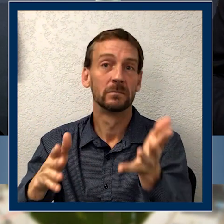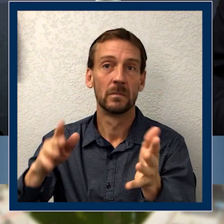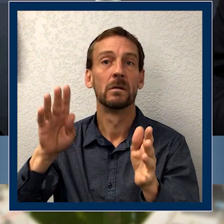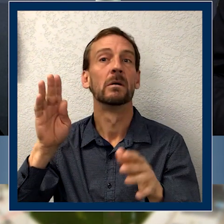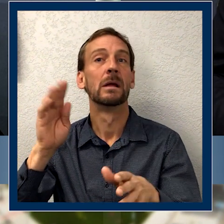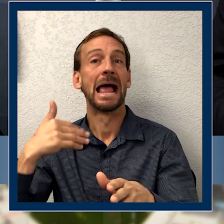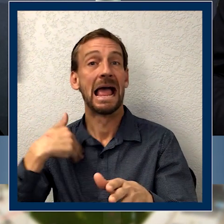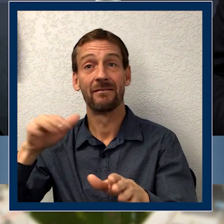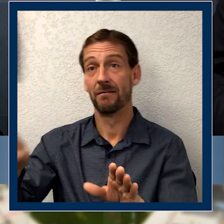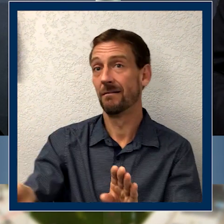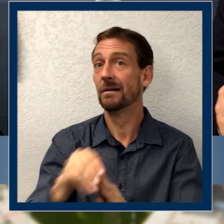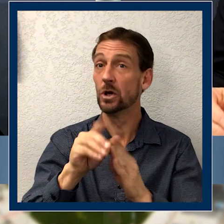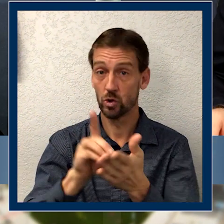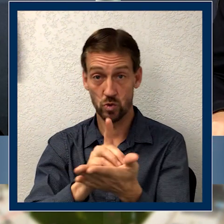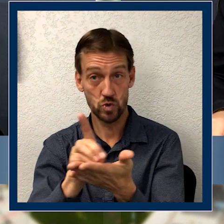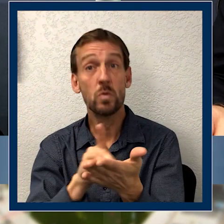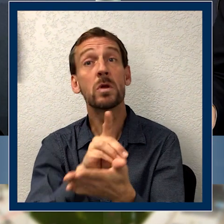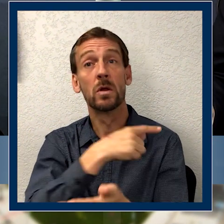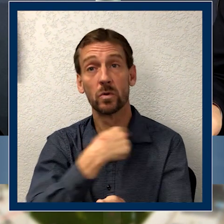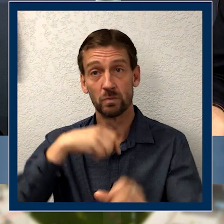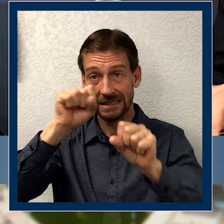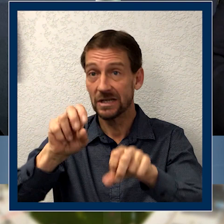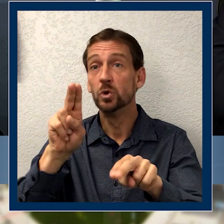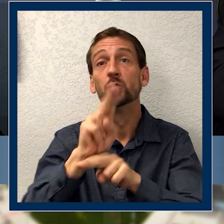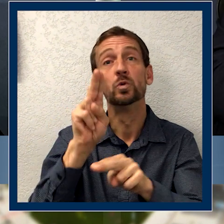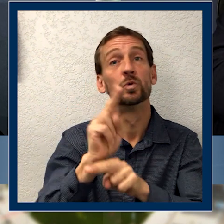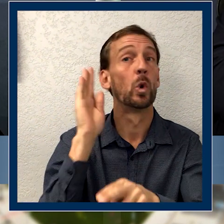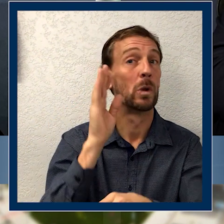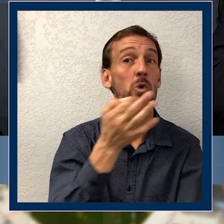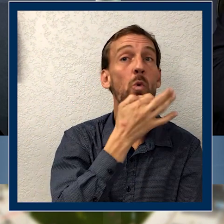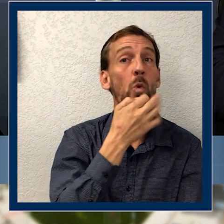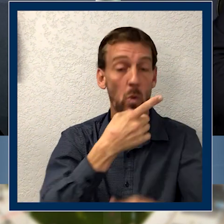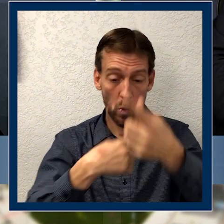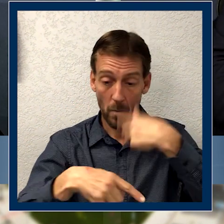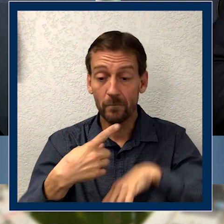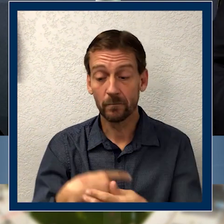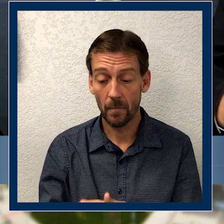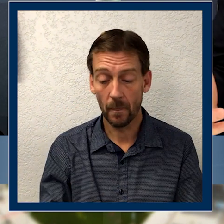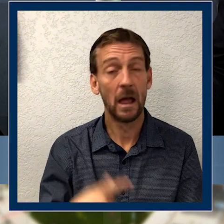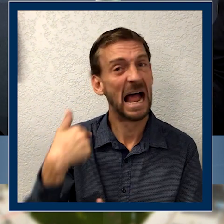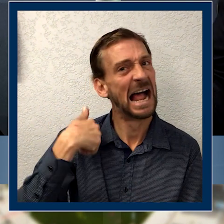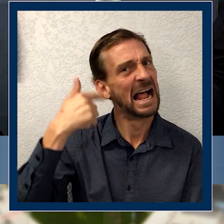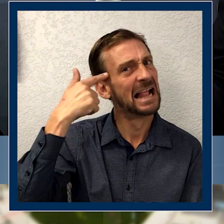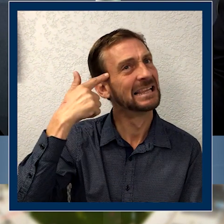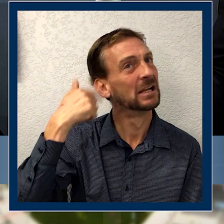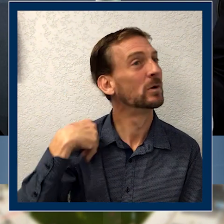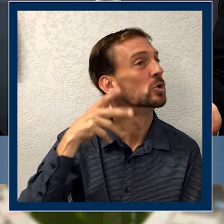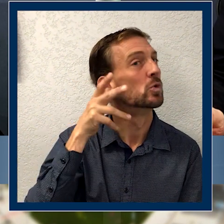additional drugs that are coming out soon. I think maybe we heard about